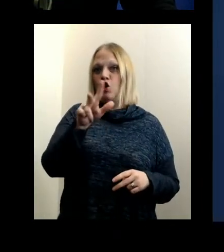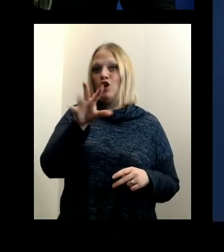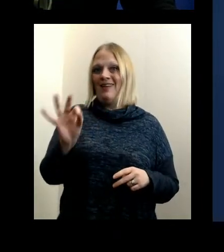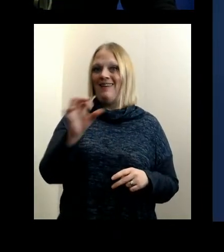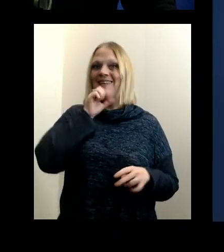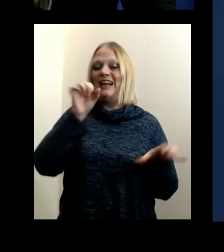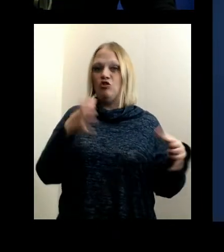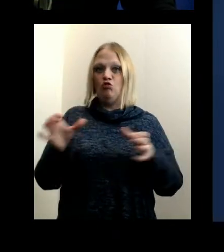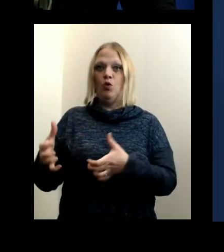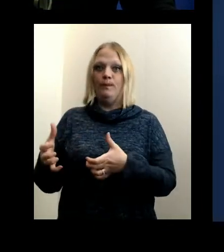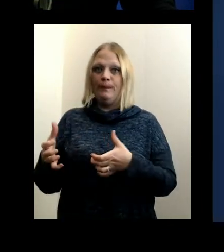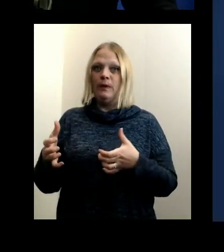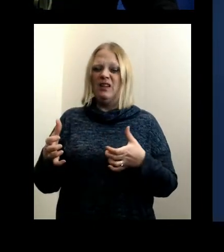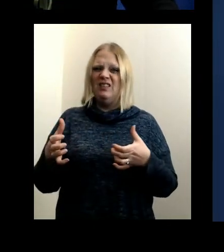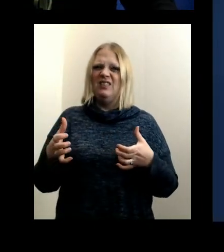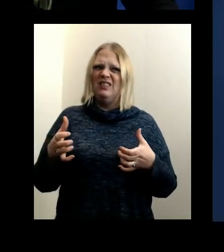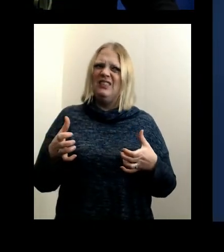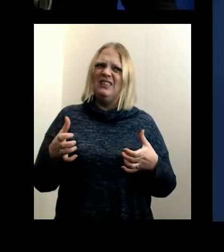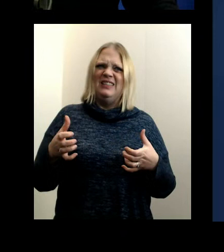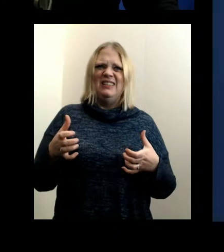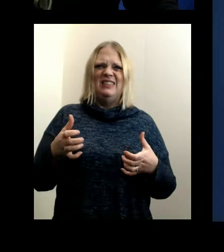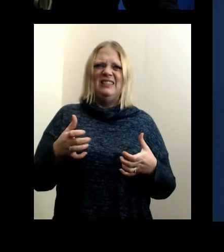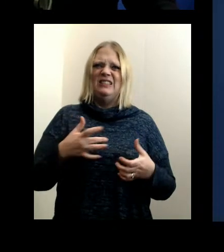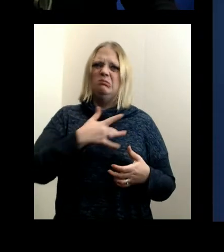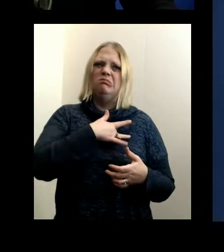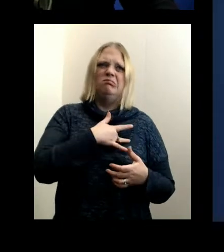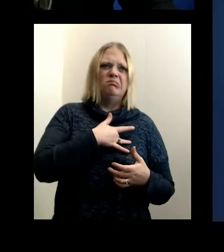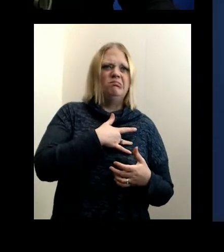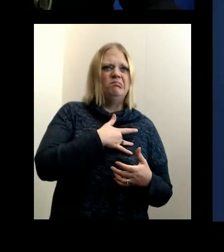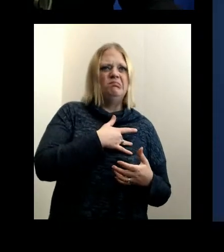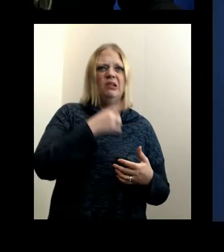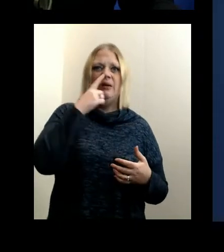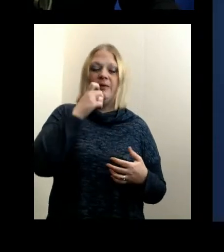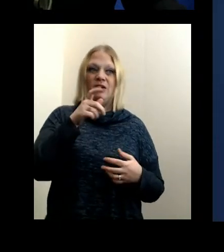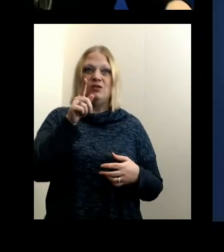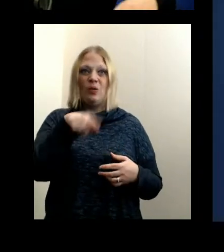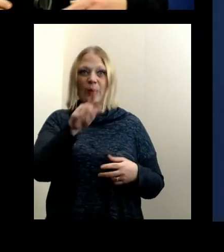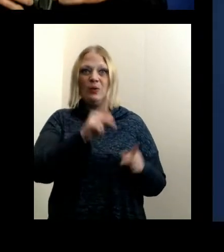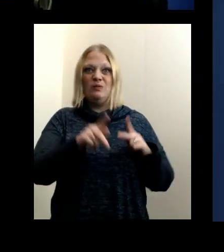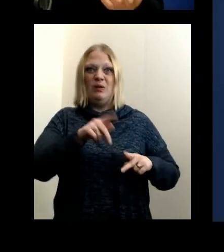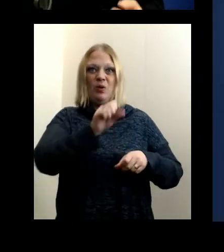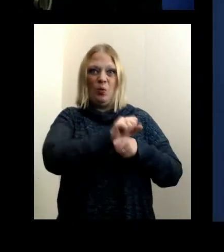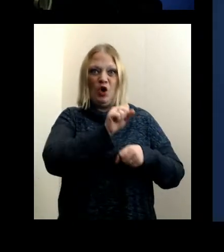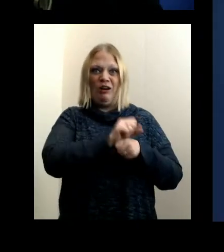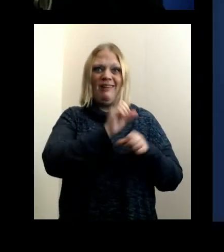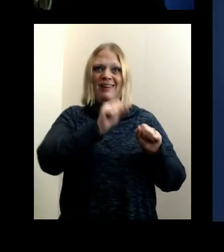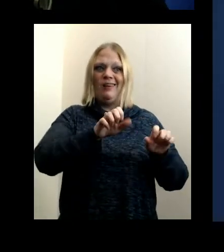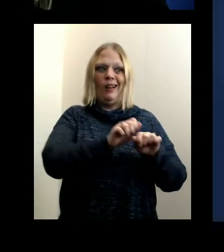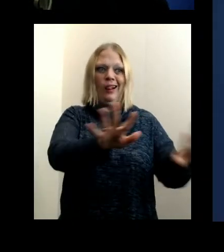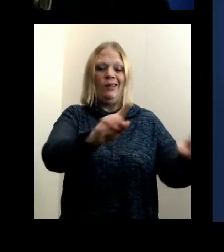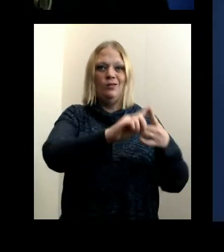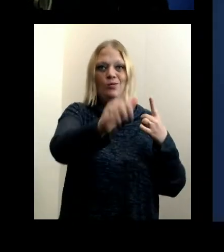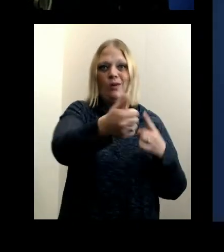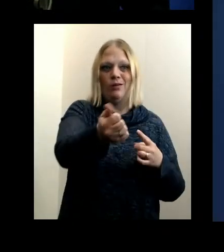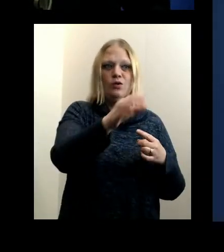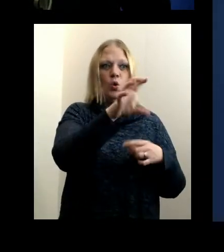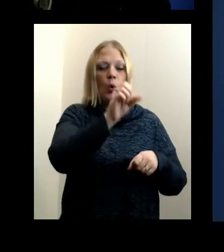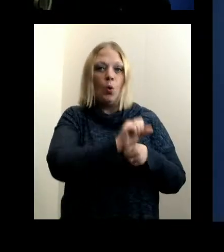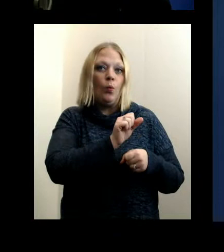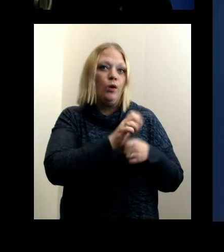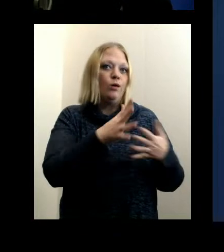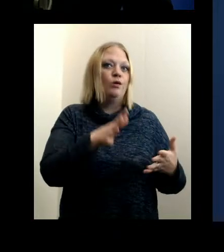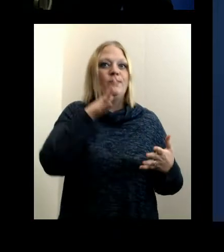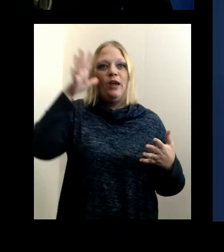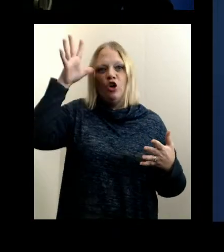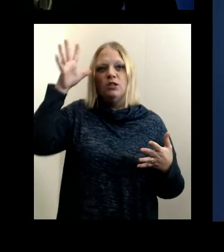that is very disheartening, because we know those are individuals that are working and could pass it on to others, their parents, their coworkers.